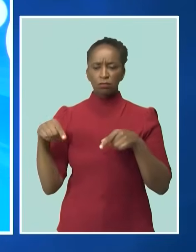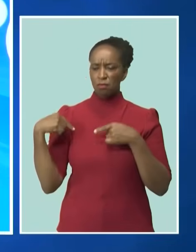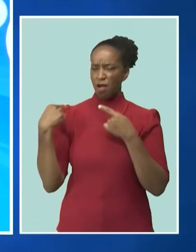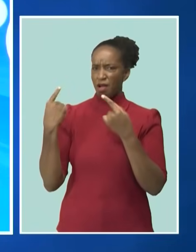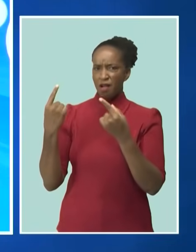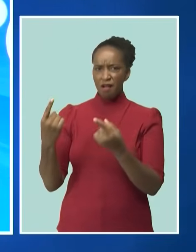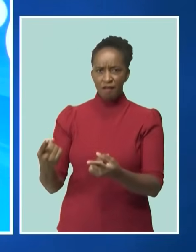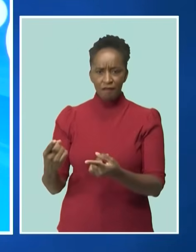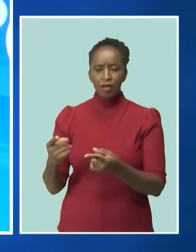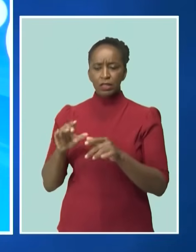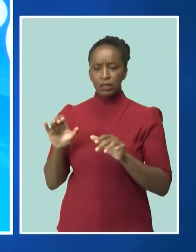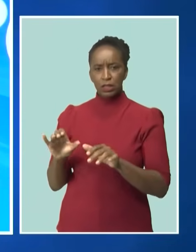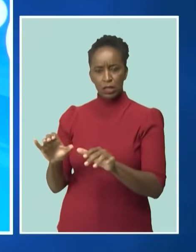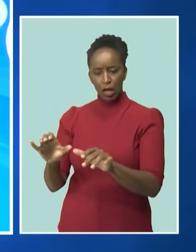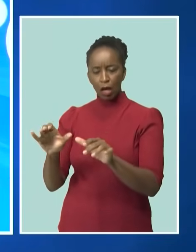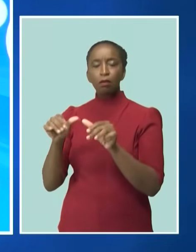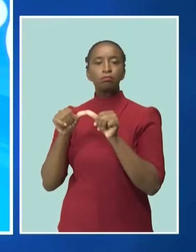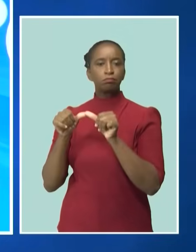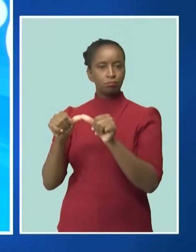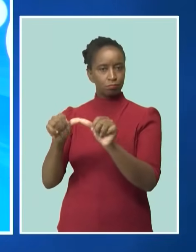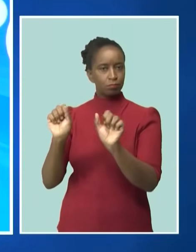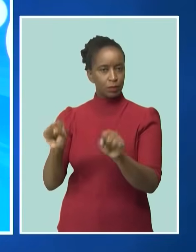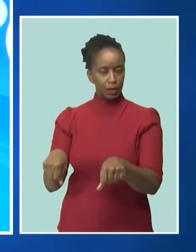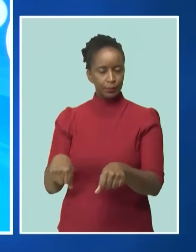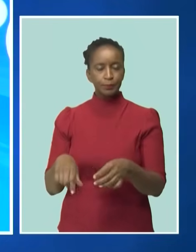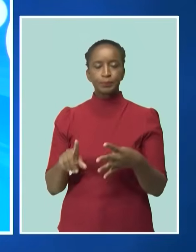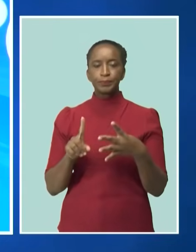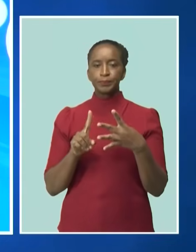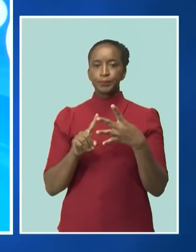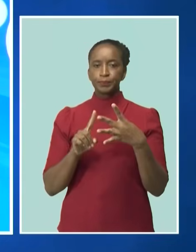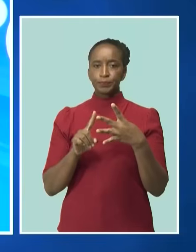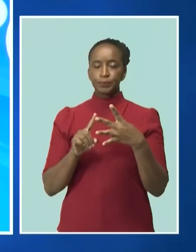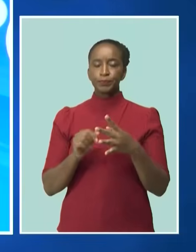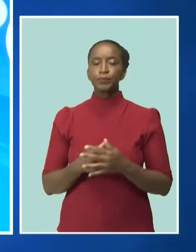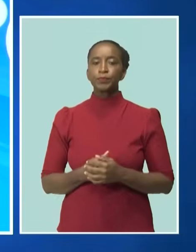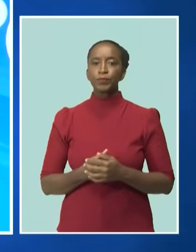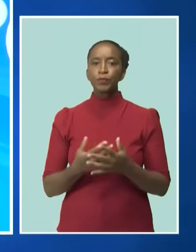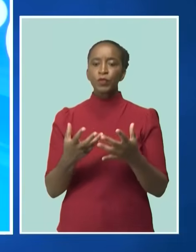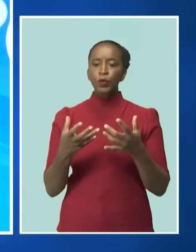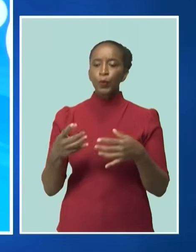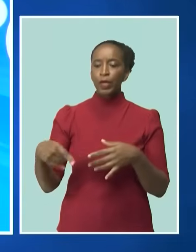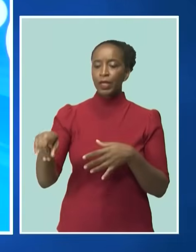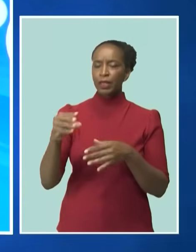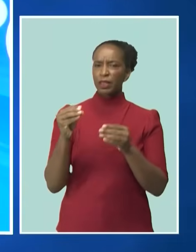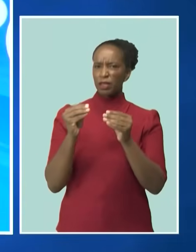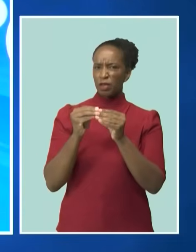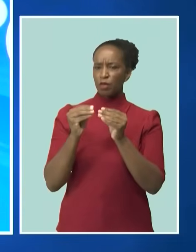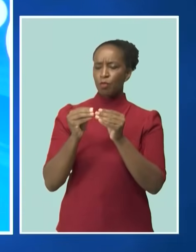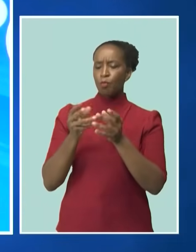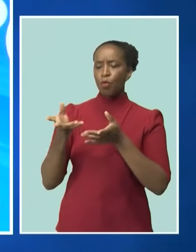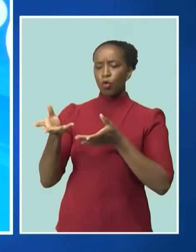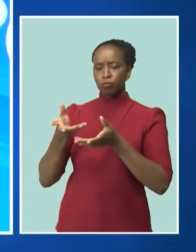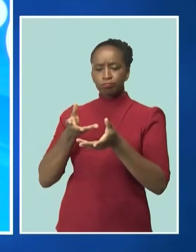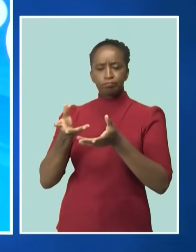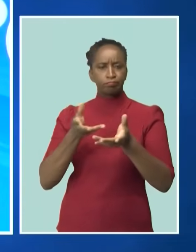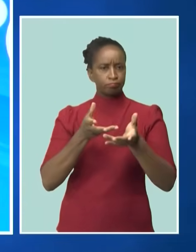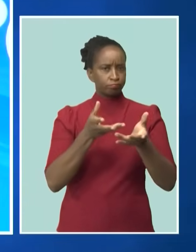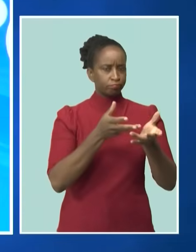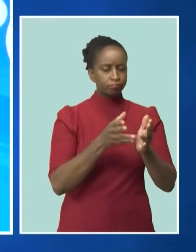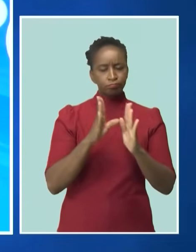our members. Second, enhancing member engagement so that every voice within our community is